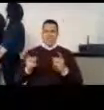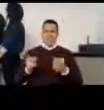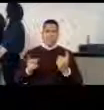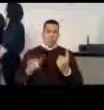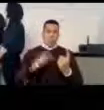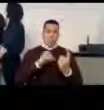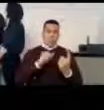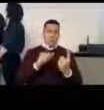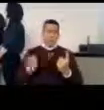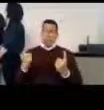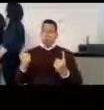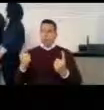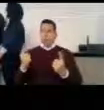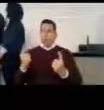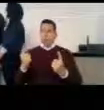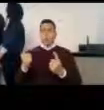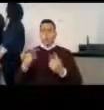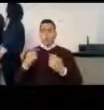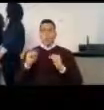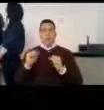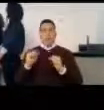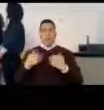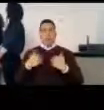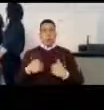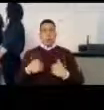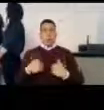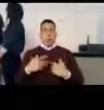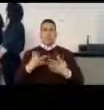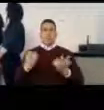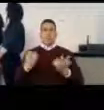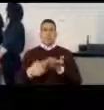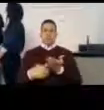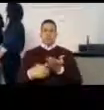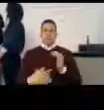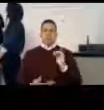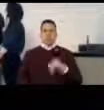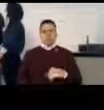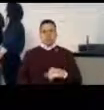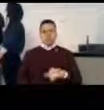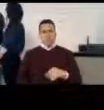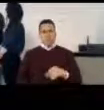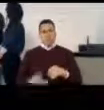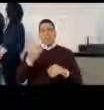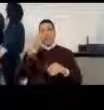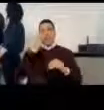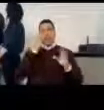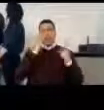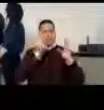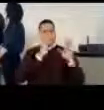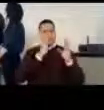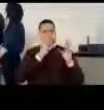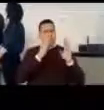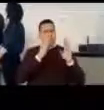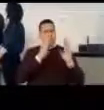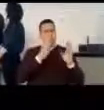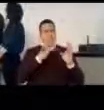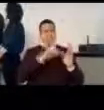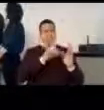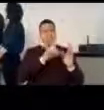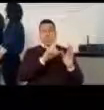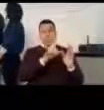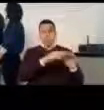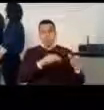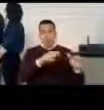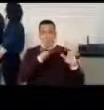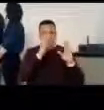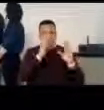bit today. We want to talk about, when you are so involved in having the right services for your child